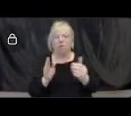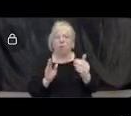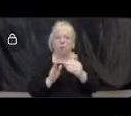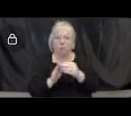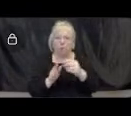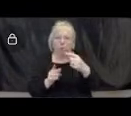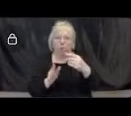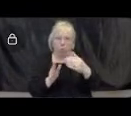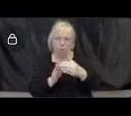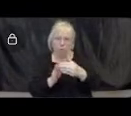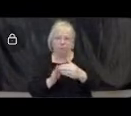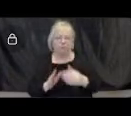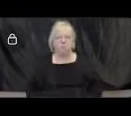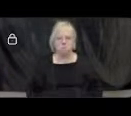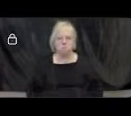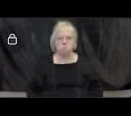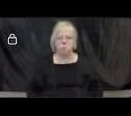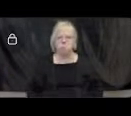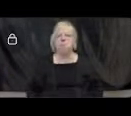Any reply?